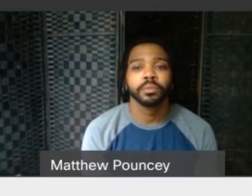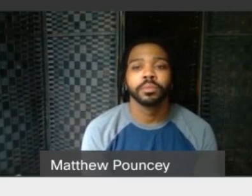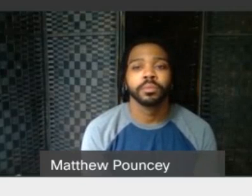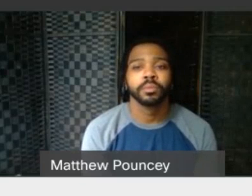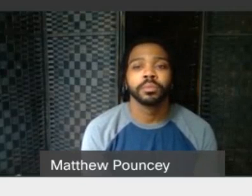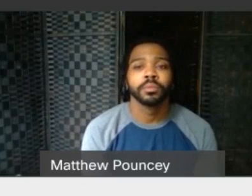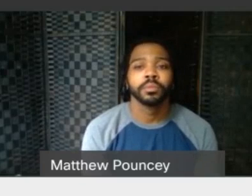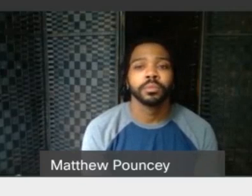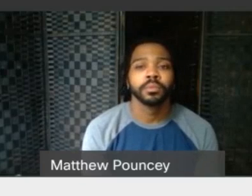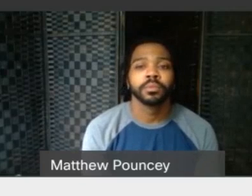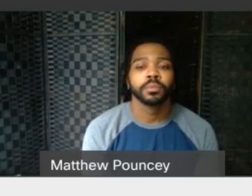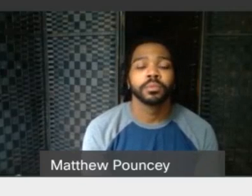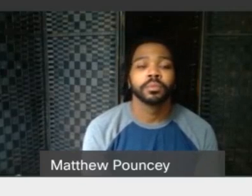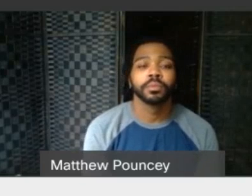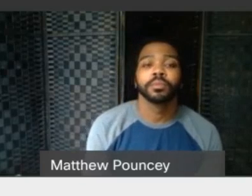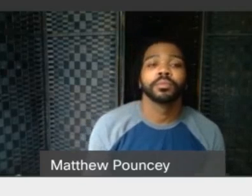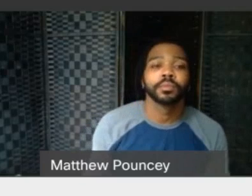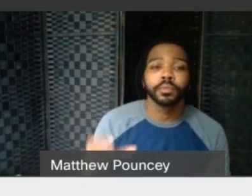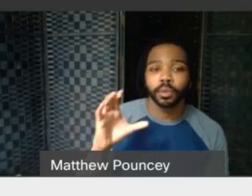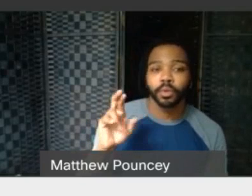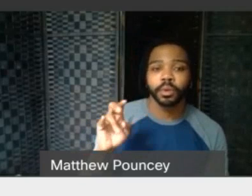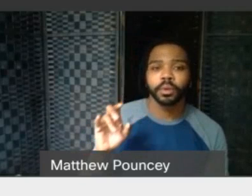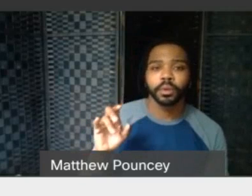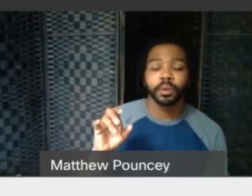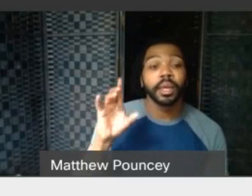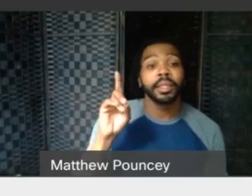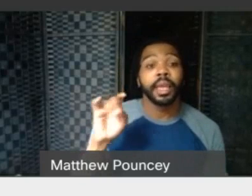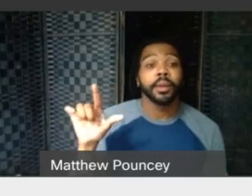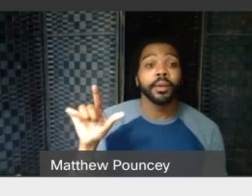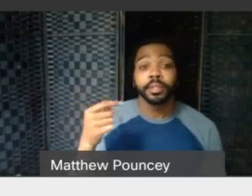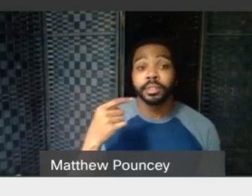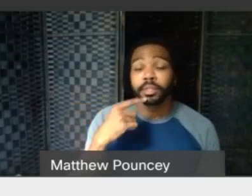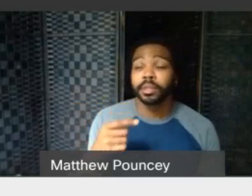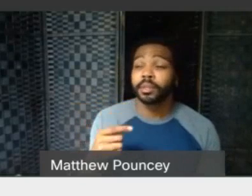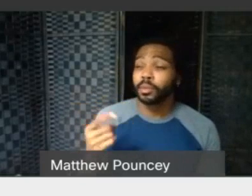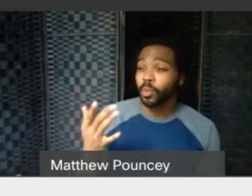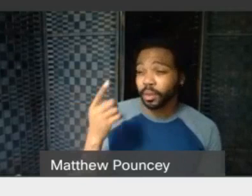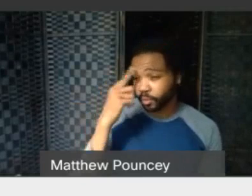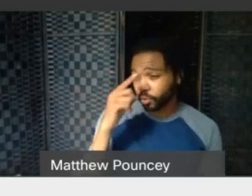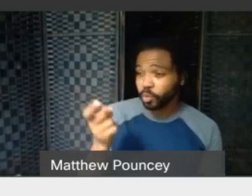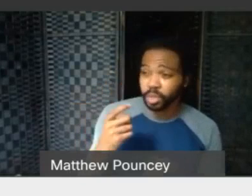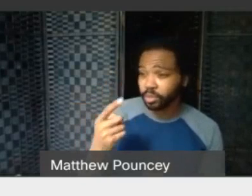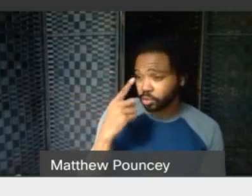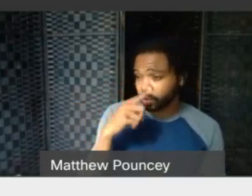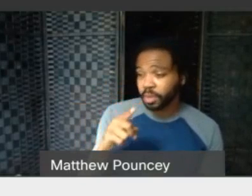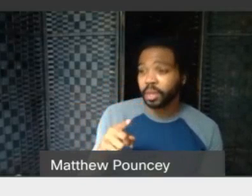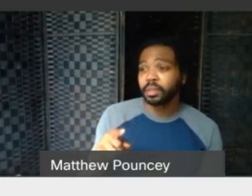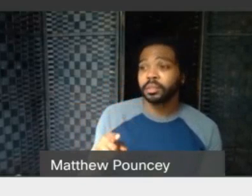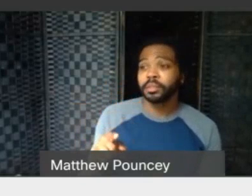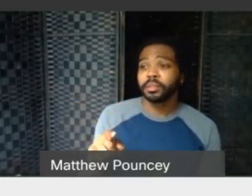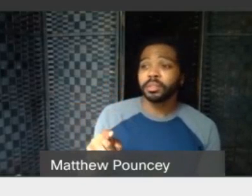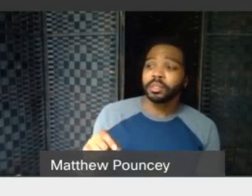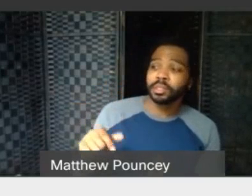Director Reese, while we wait for questions, my colleague Andrea Cooker, if we could give a little bit of